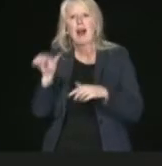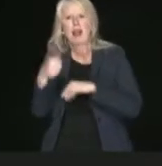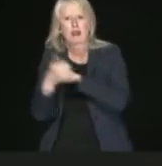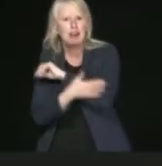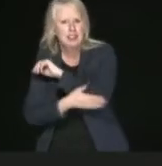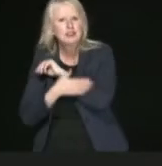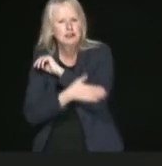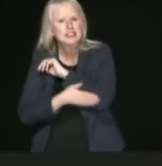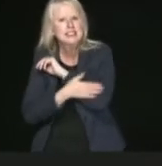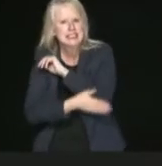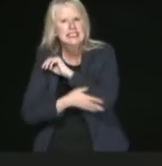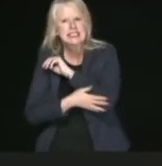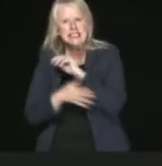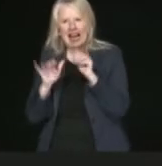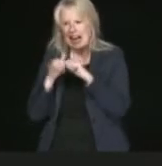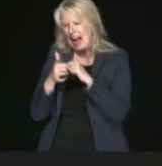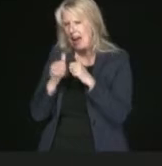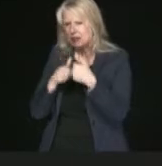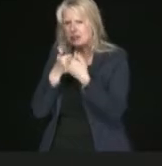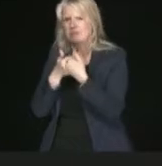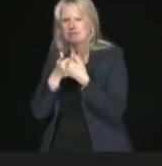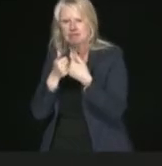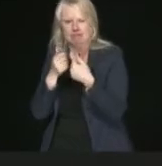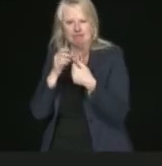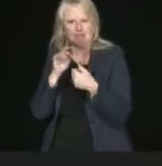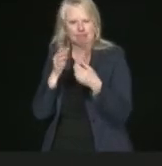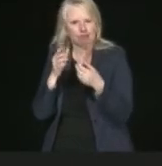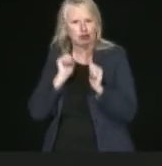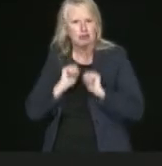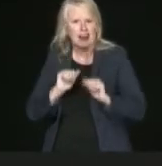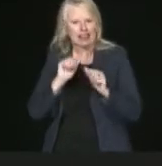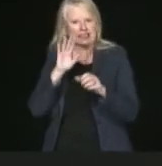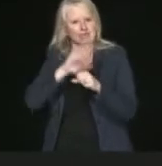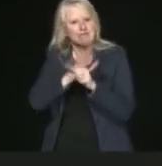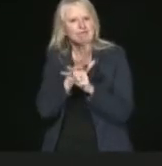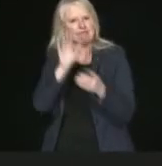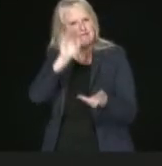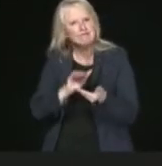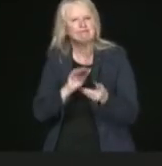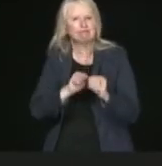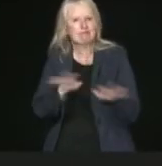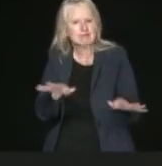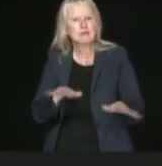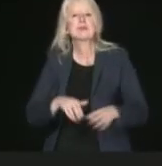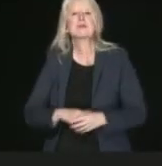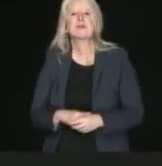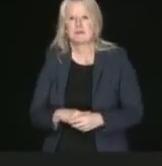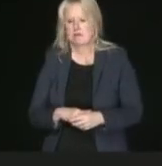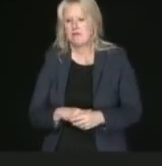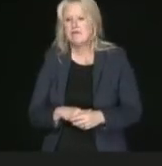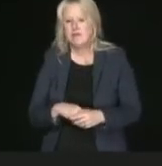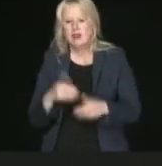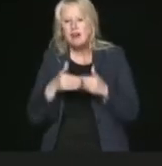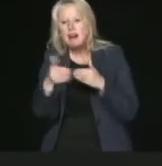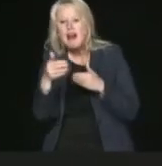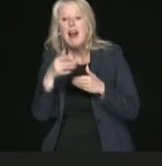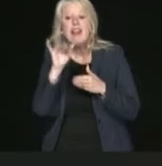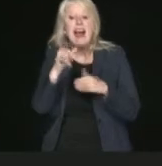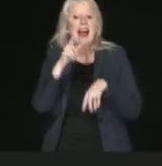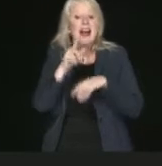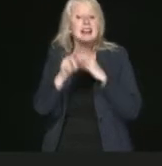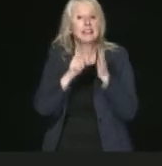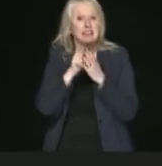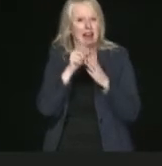on countering the potential spread of the virus. At those days, the numbers of Canadians infected were